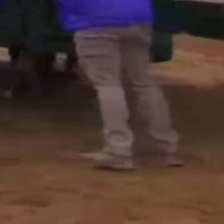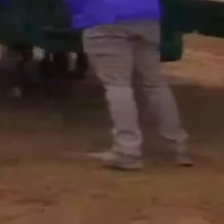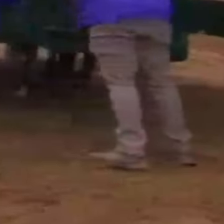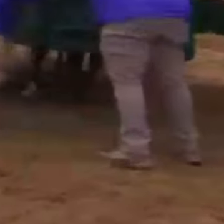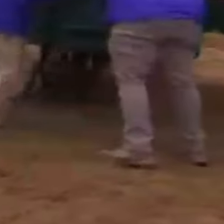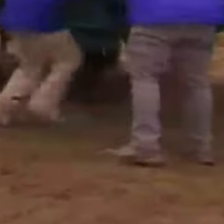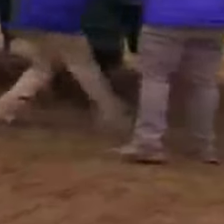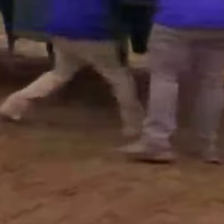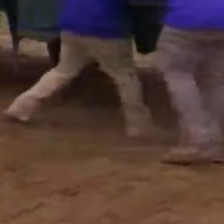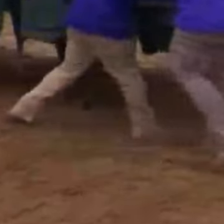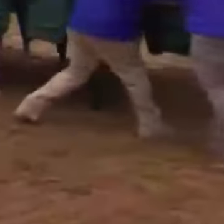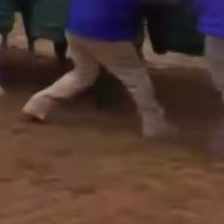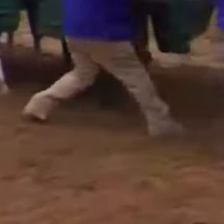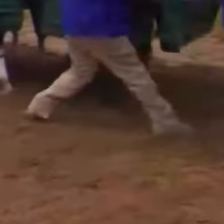Hero, taking his spot in the starting gate. Disarm steps up, and the last one will be